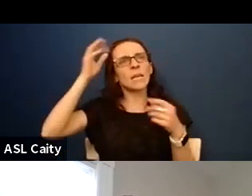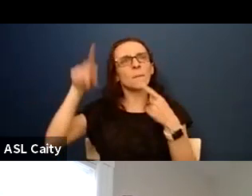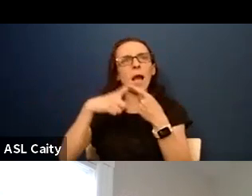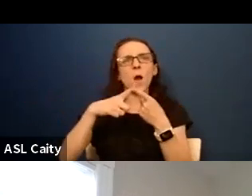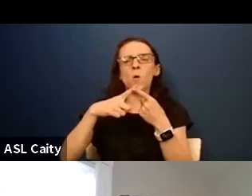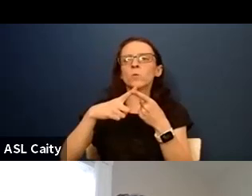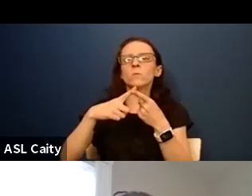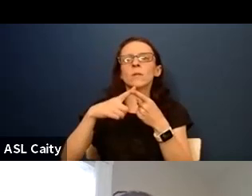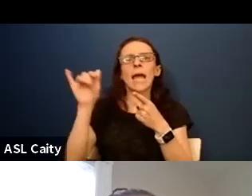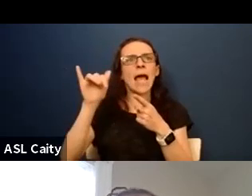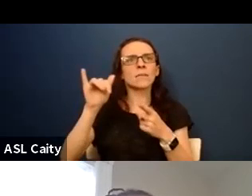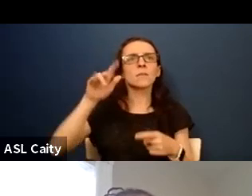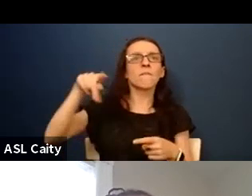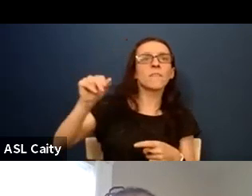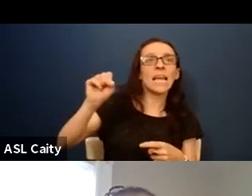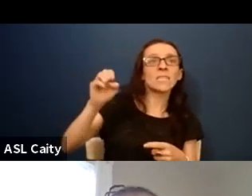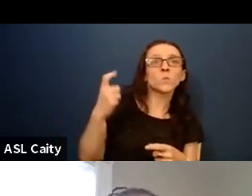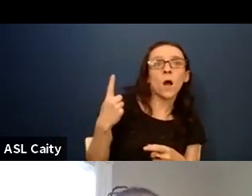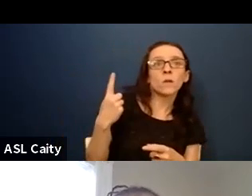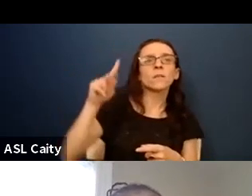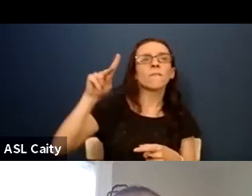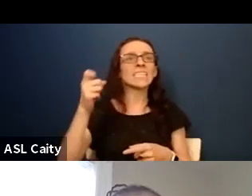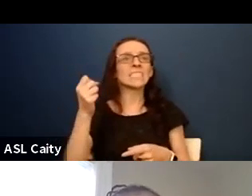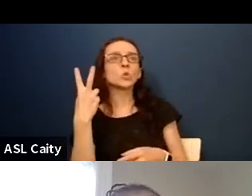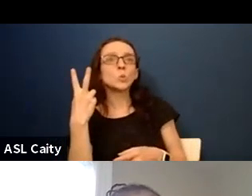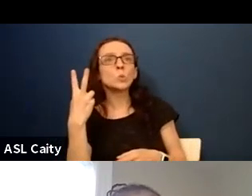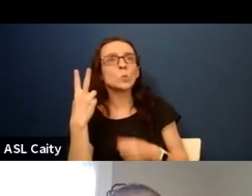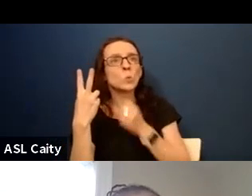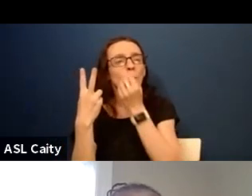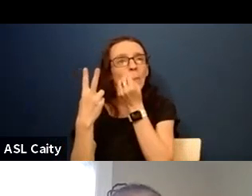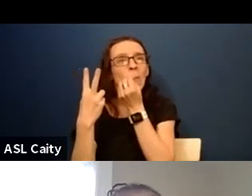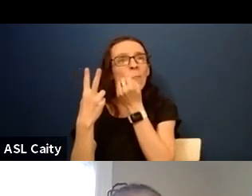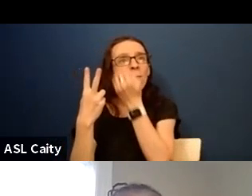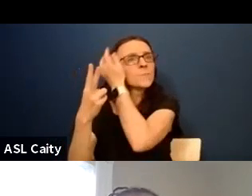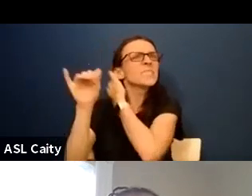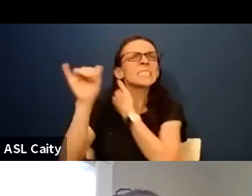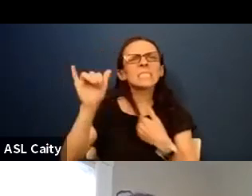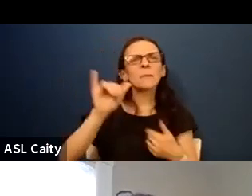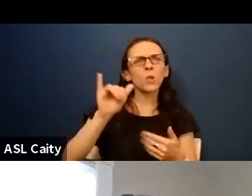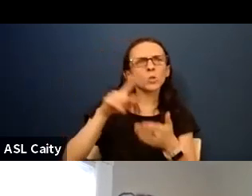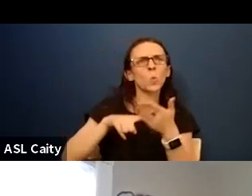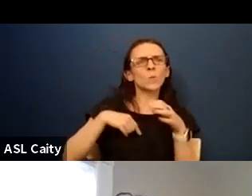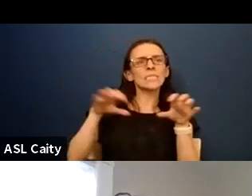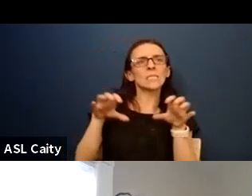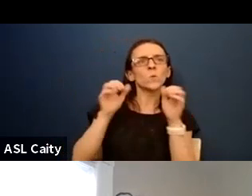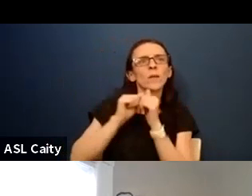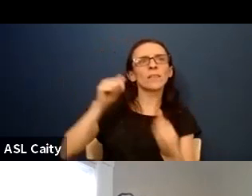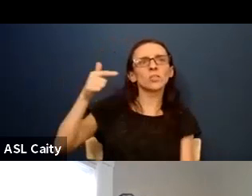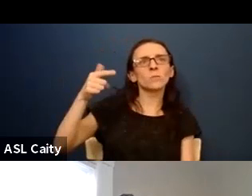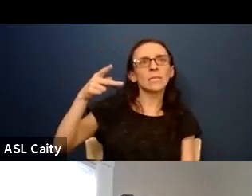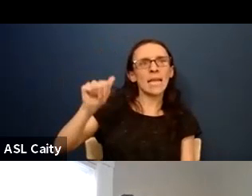2, much as we did with the GPA